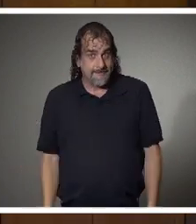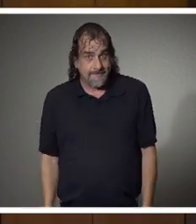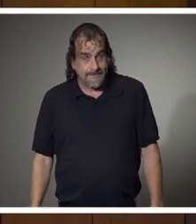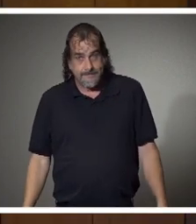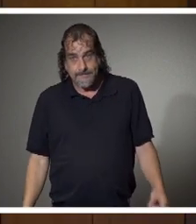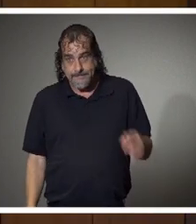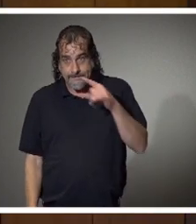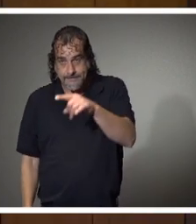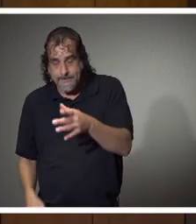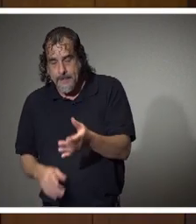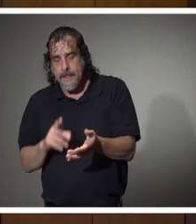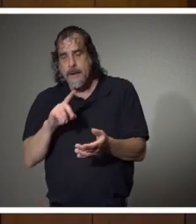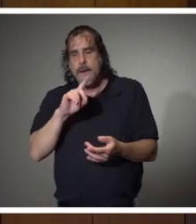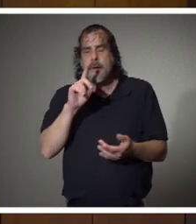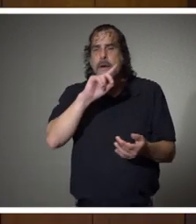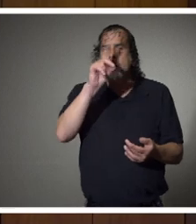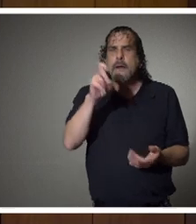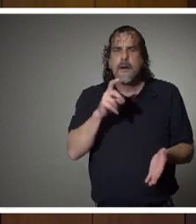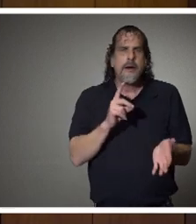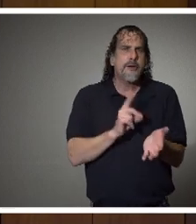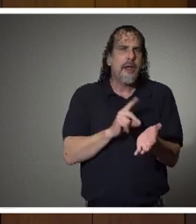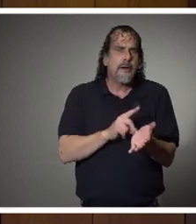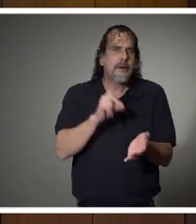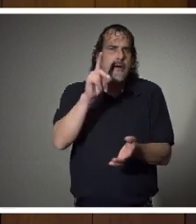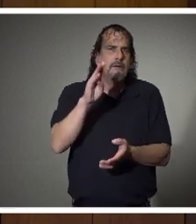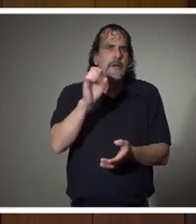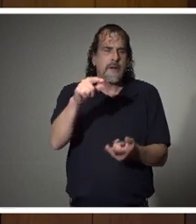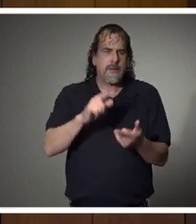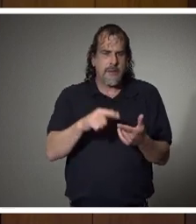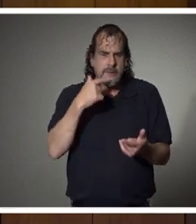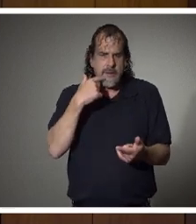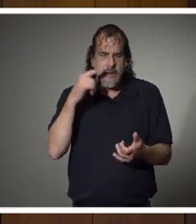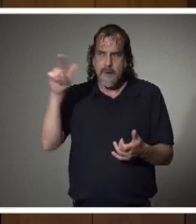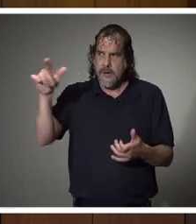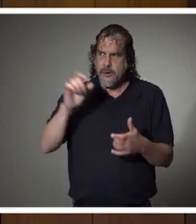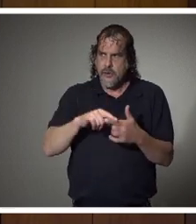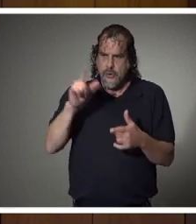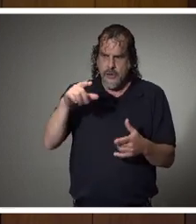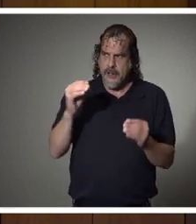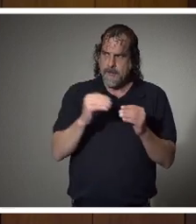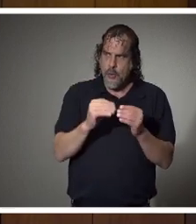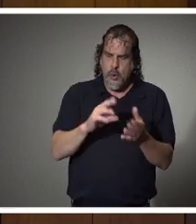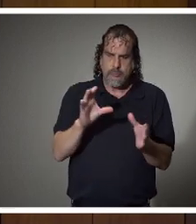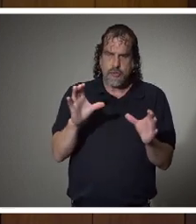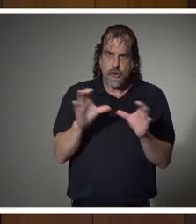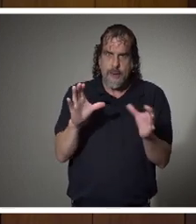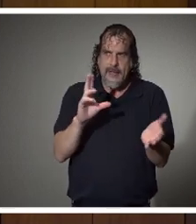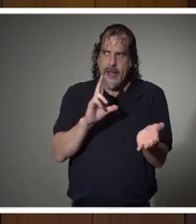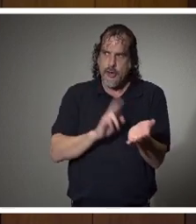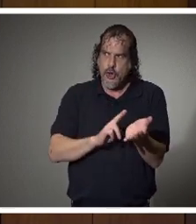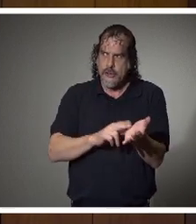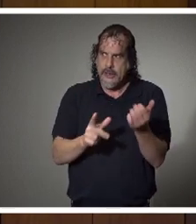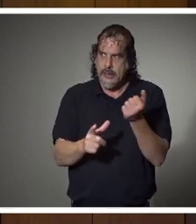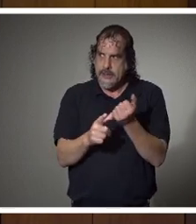Dr. Dobbs, we saw the department had tweeted about the need for certified nursing assistants. I know that we talked a little bit more about staffing,